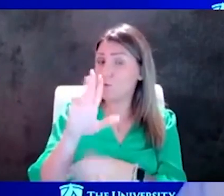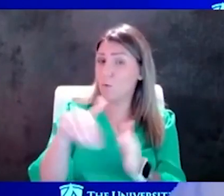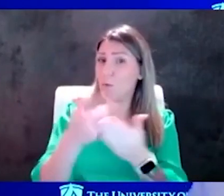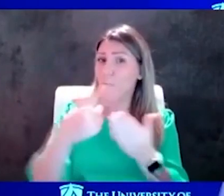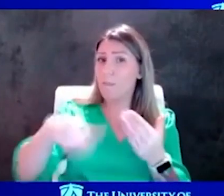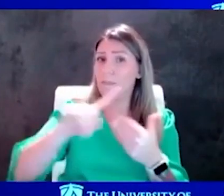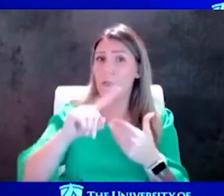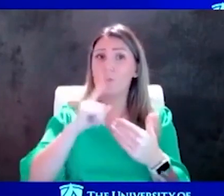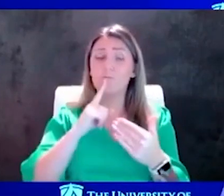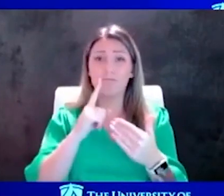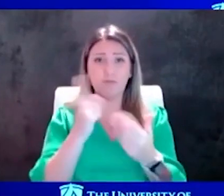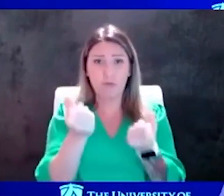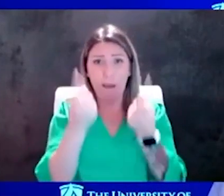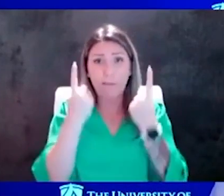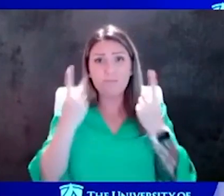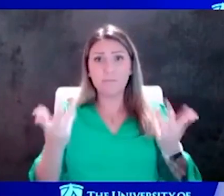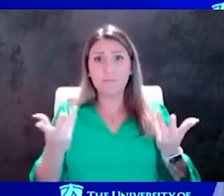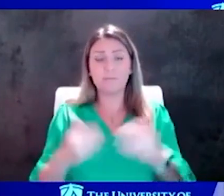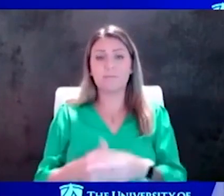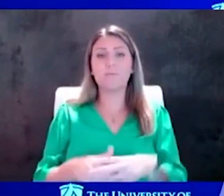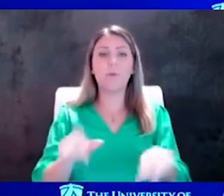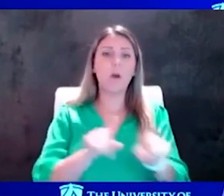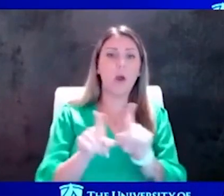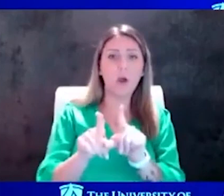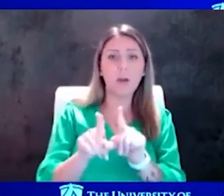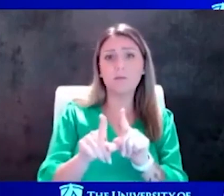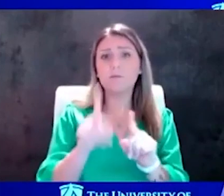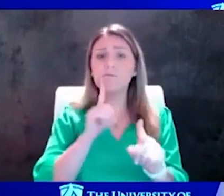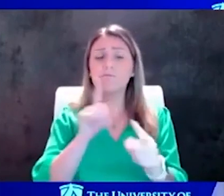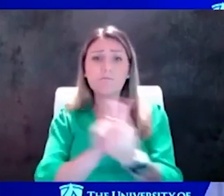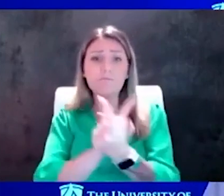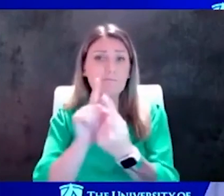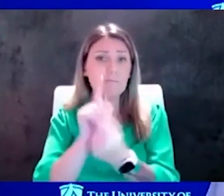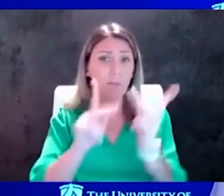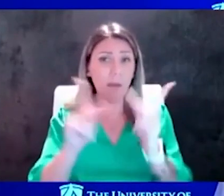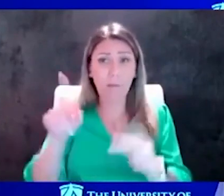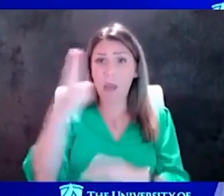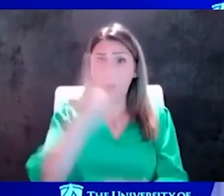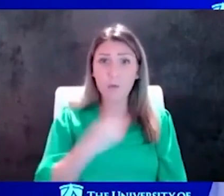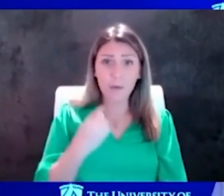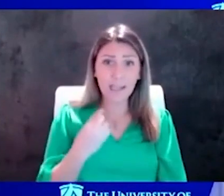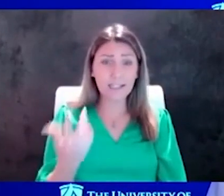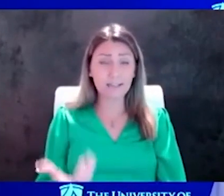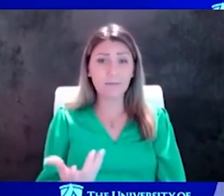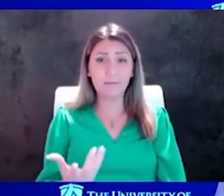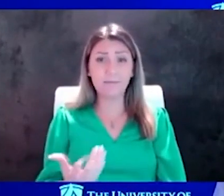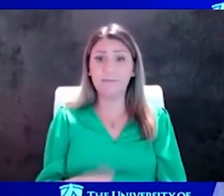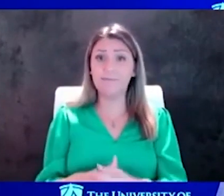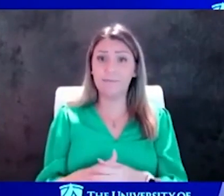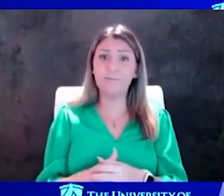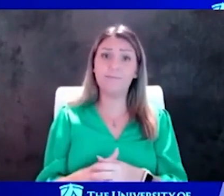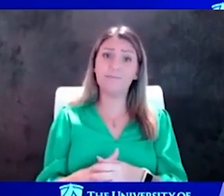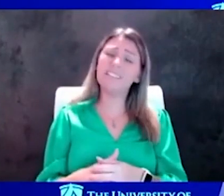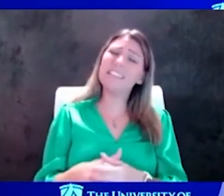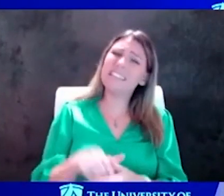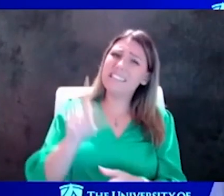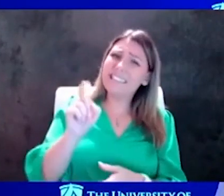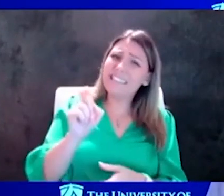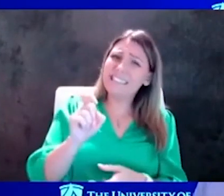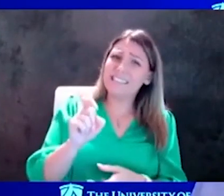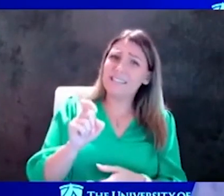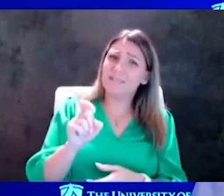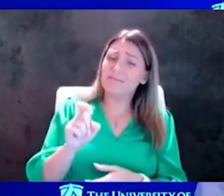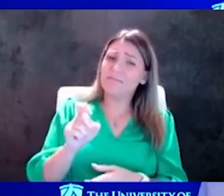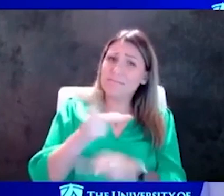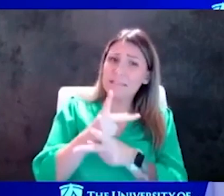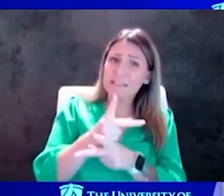account. Also, are you going to be meeting with people that might be higher risk? And so you really need to keep yourself safe in that context so you